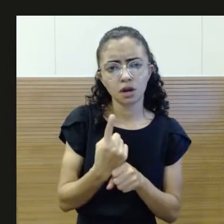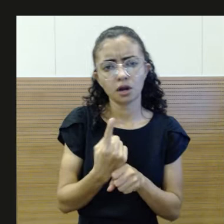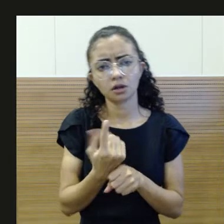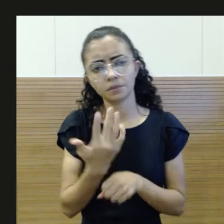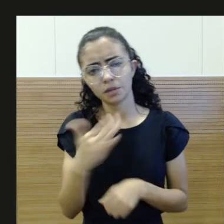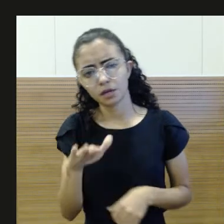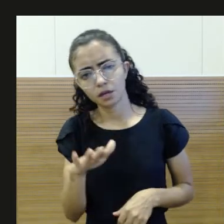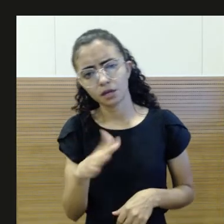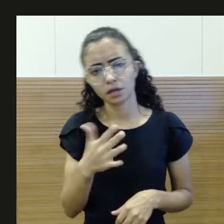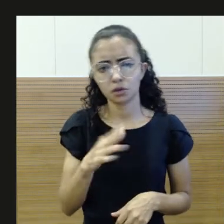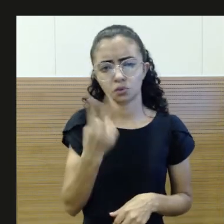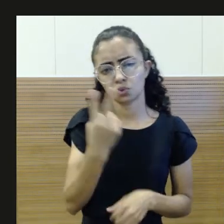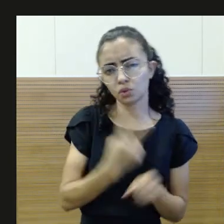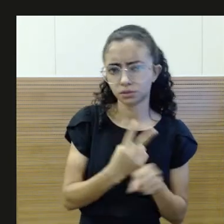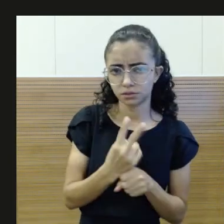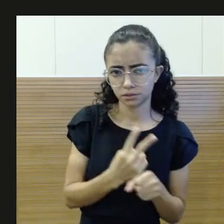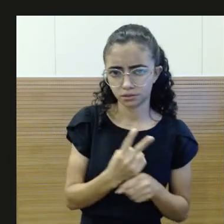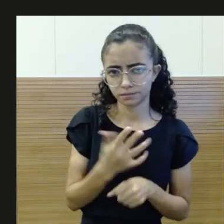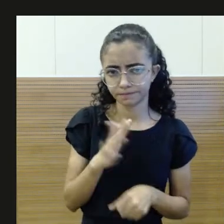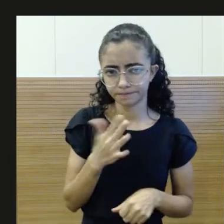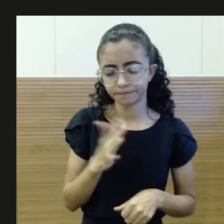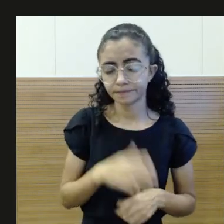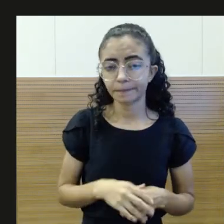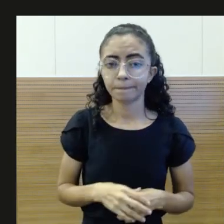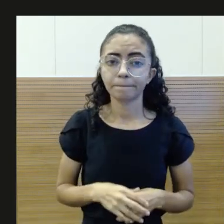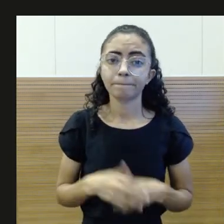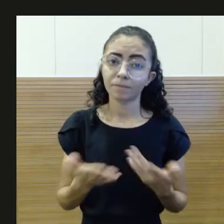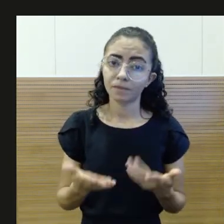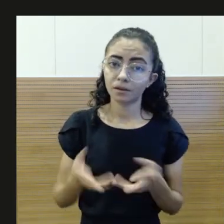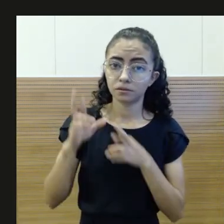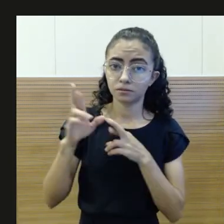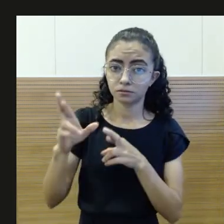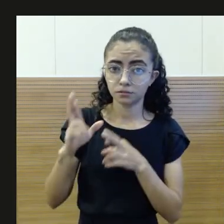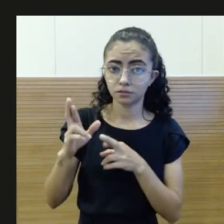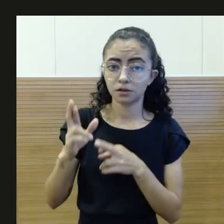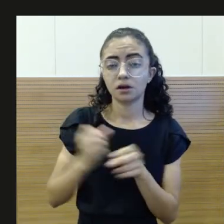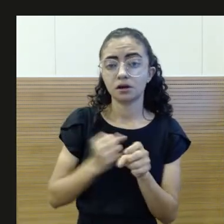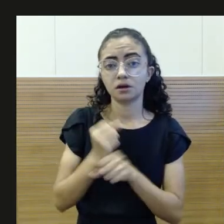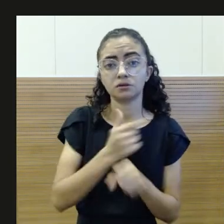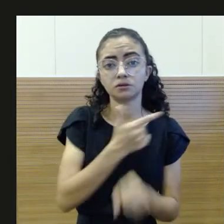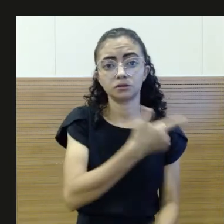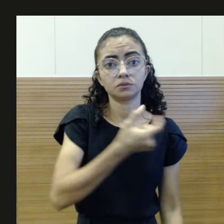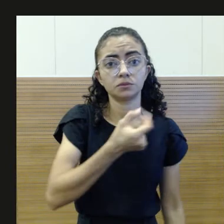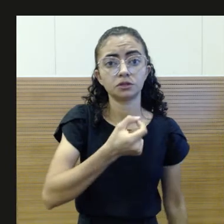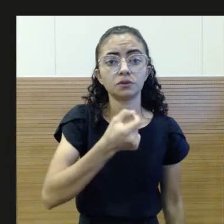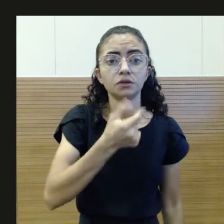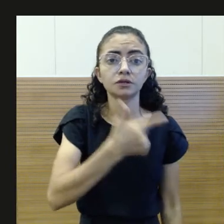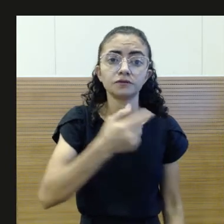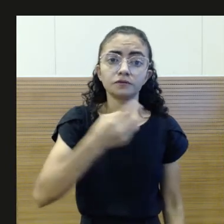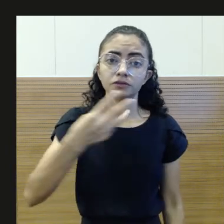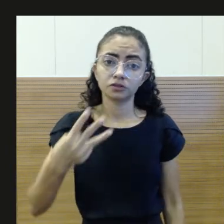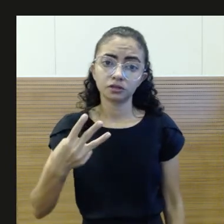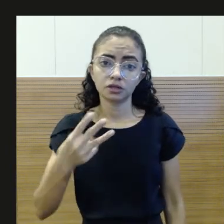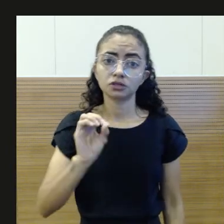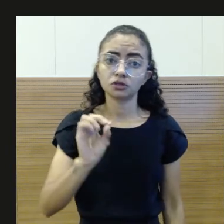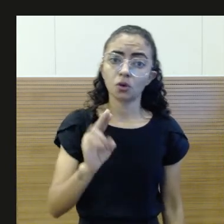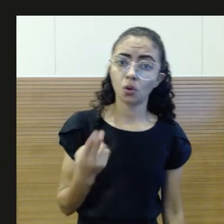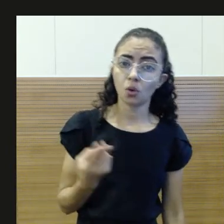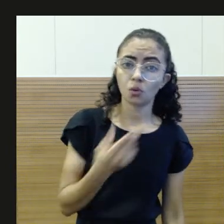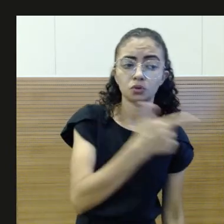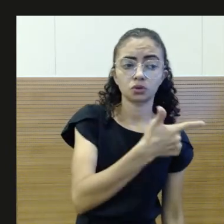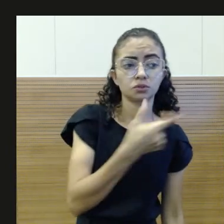5 to 8, and teenagers have consumed ultra-processed foods in the day prior. Uh,